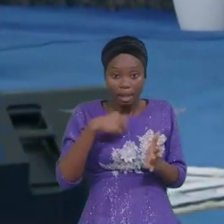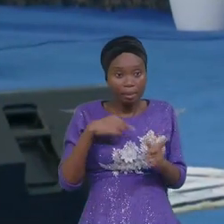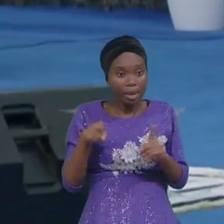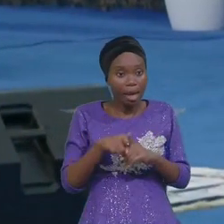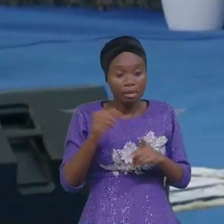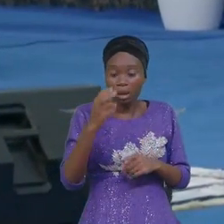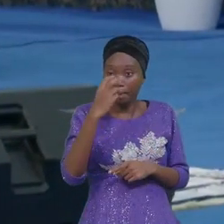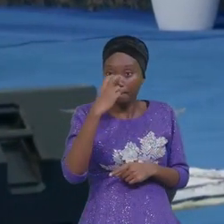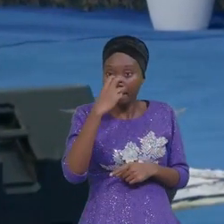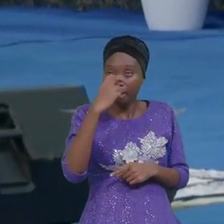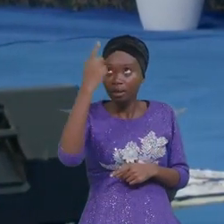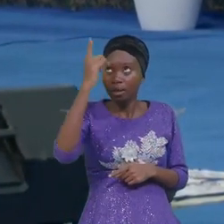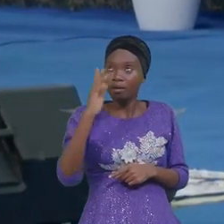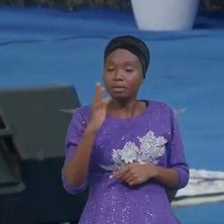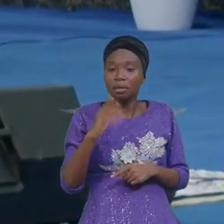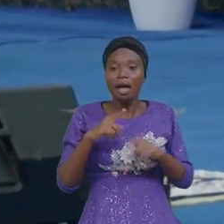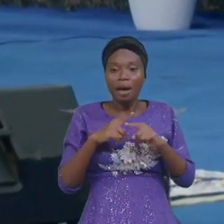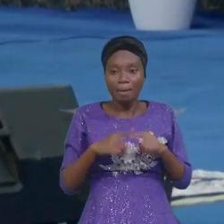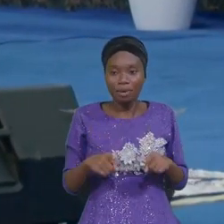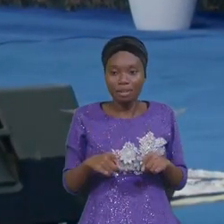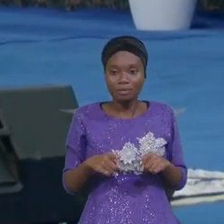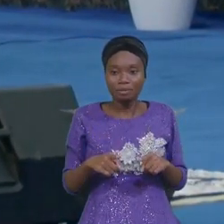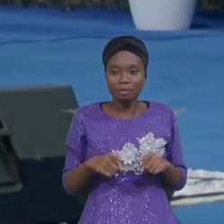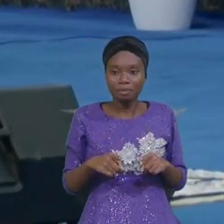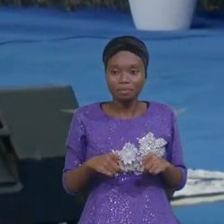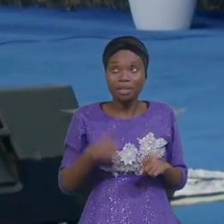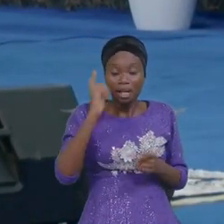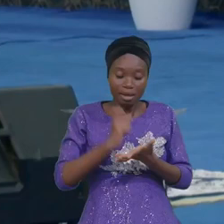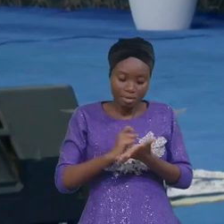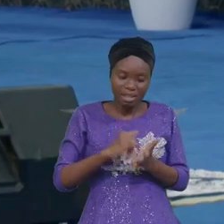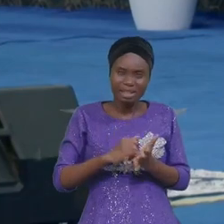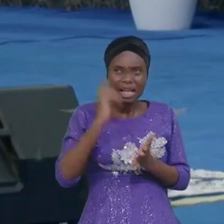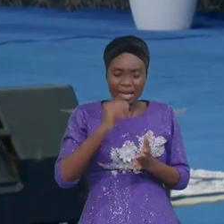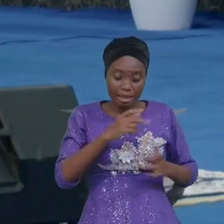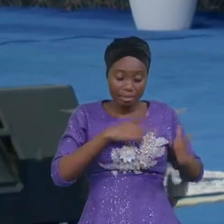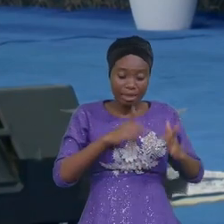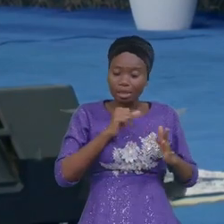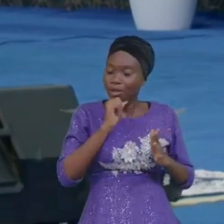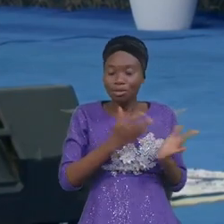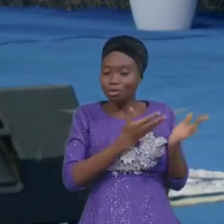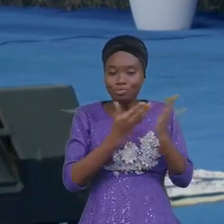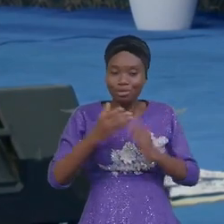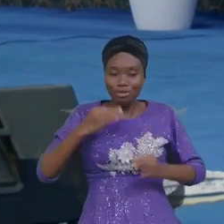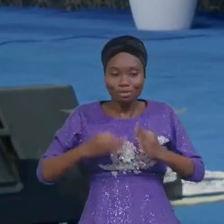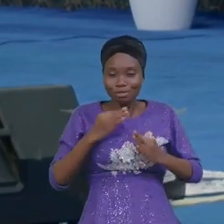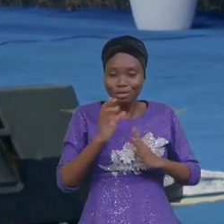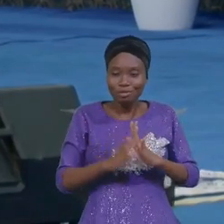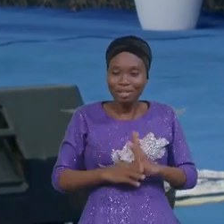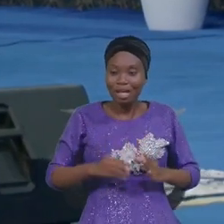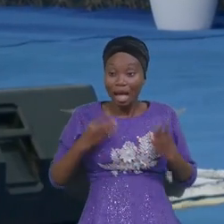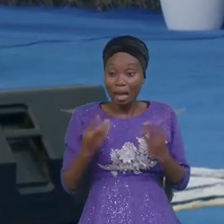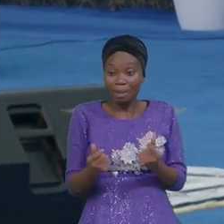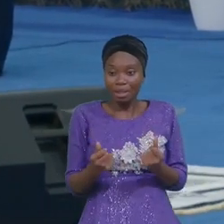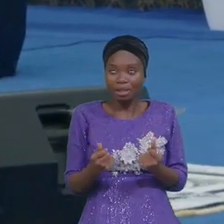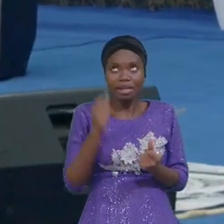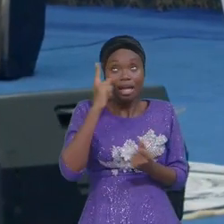God. But he writes it, his mercy does not bring judgment immediately. His love